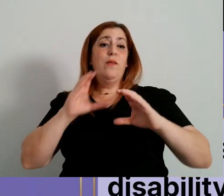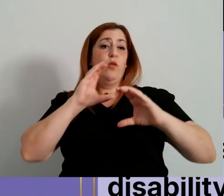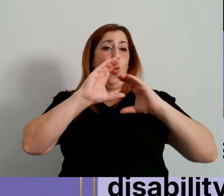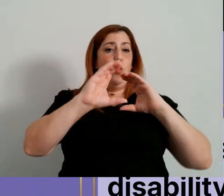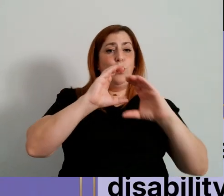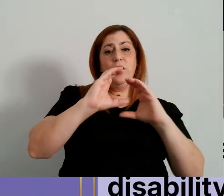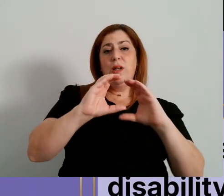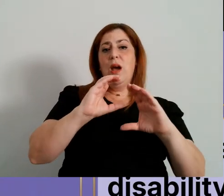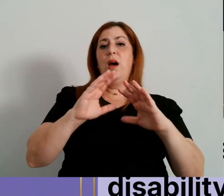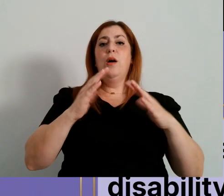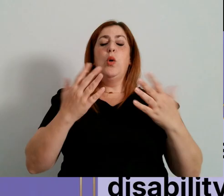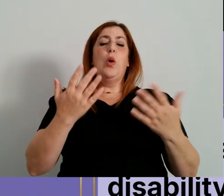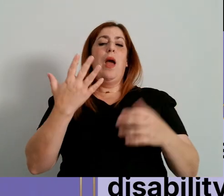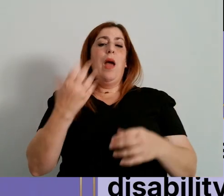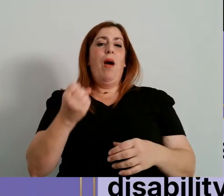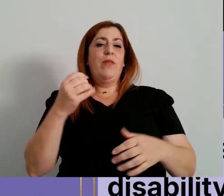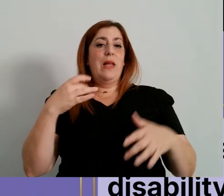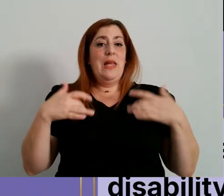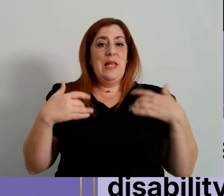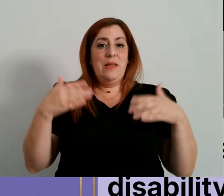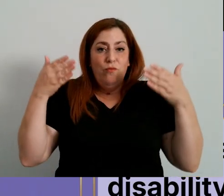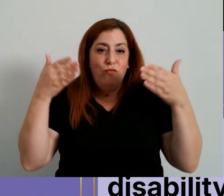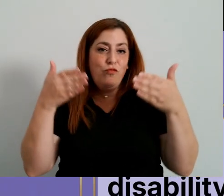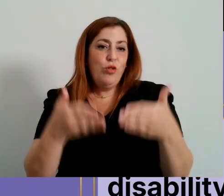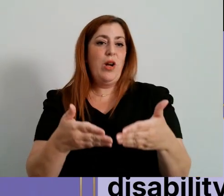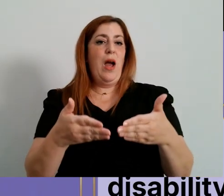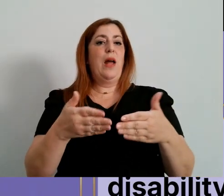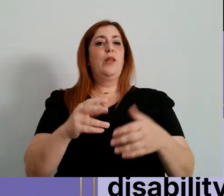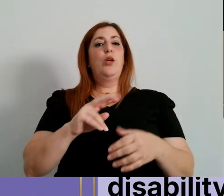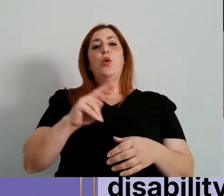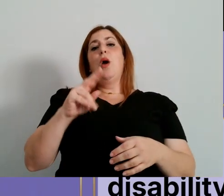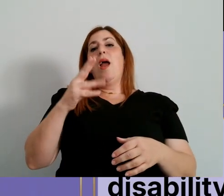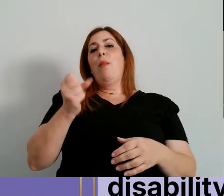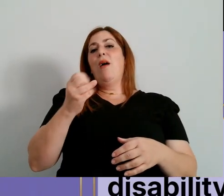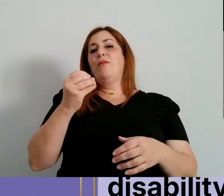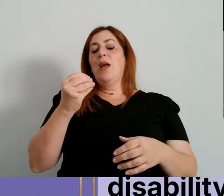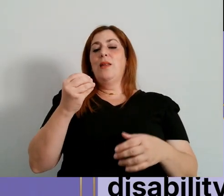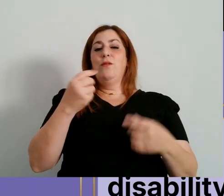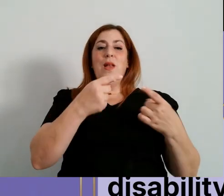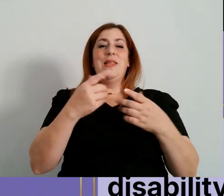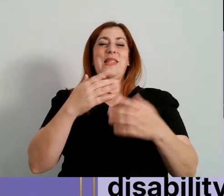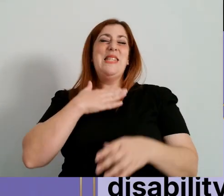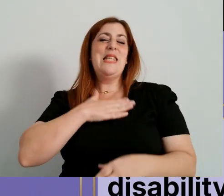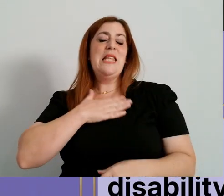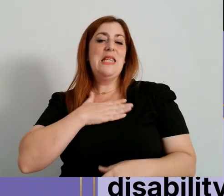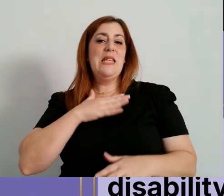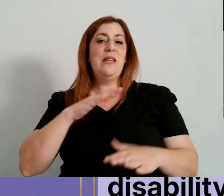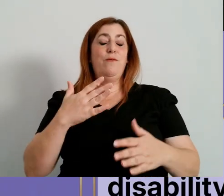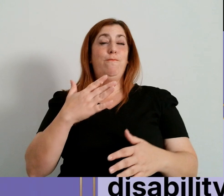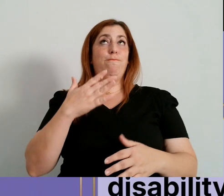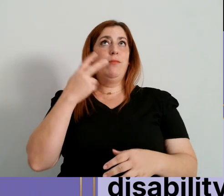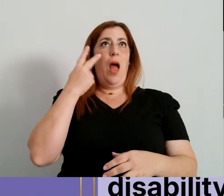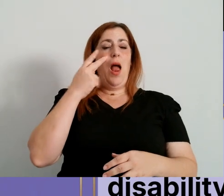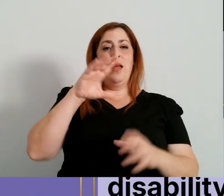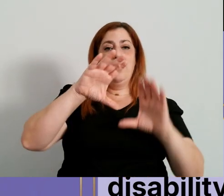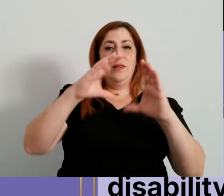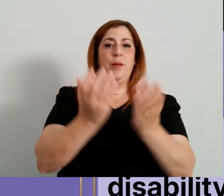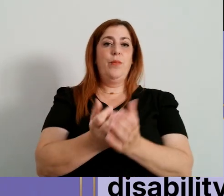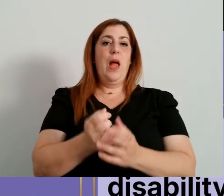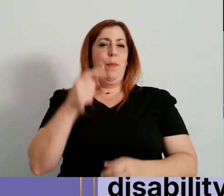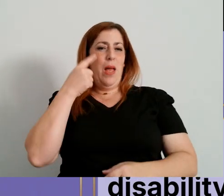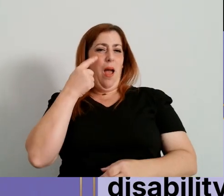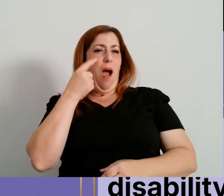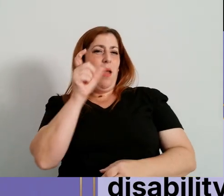in sensory experiences. So you can just note some of the language here. I